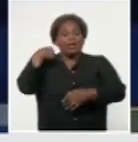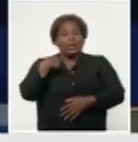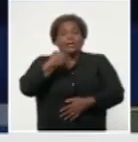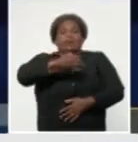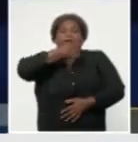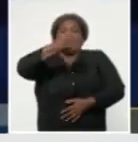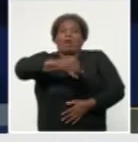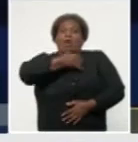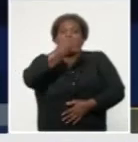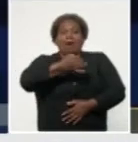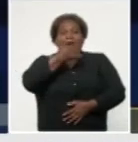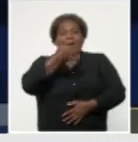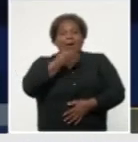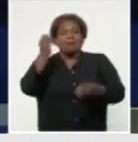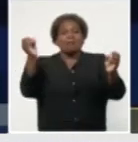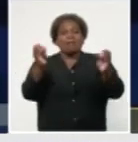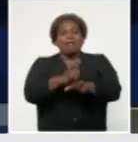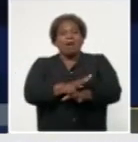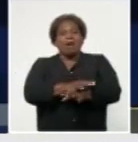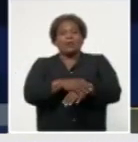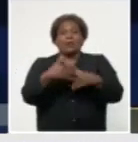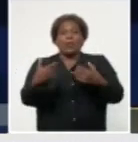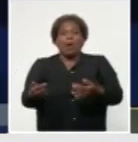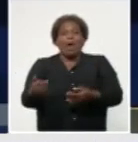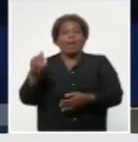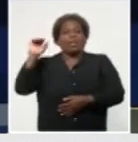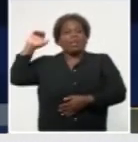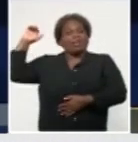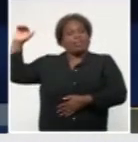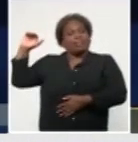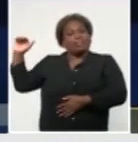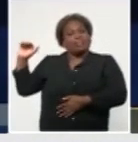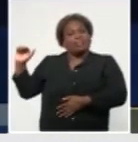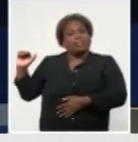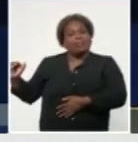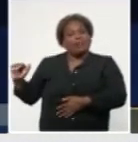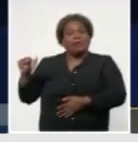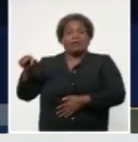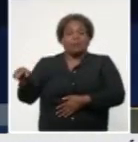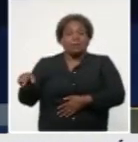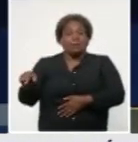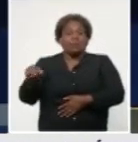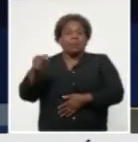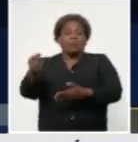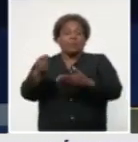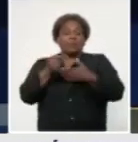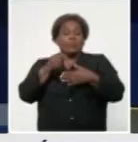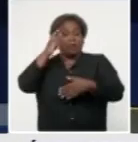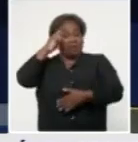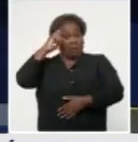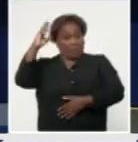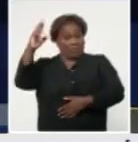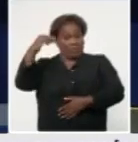Cuba, it is currently of 0.59 per